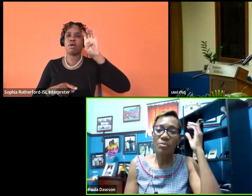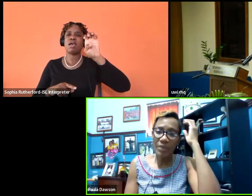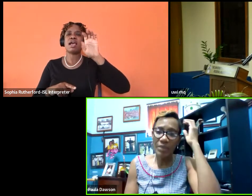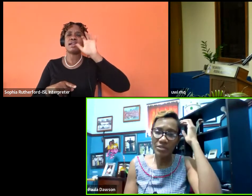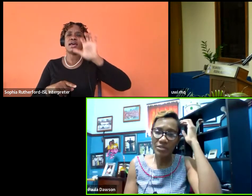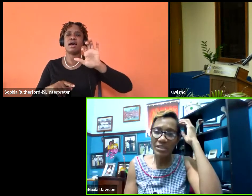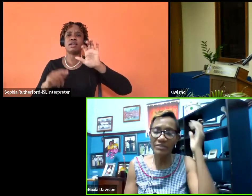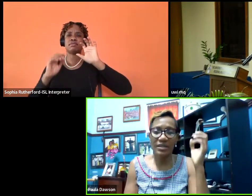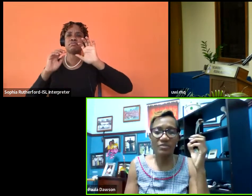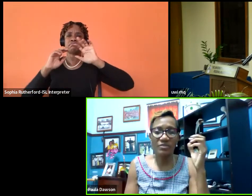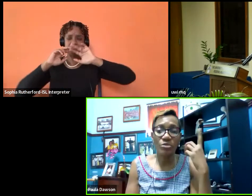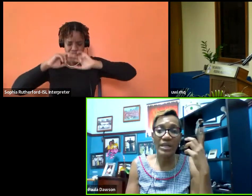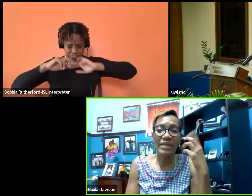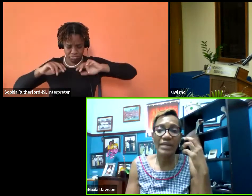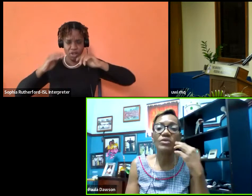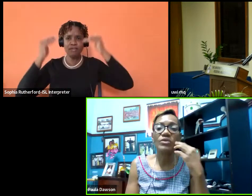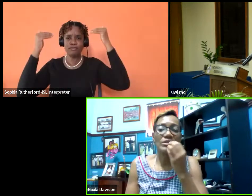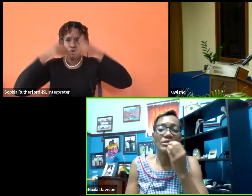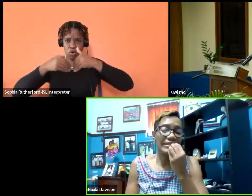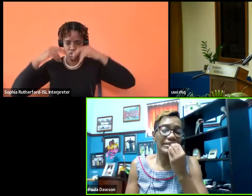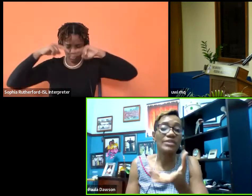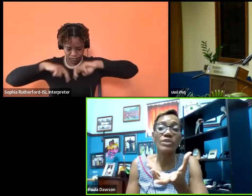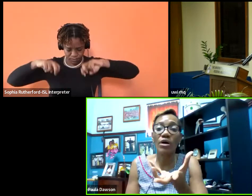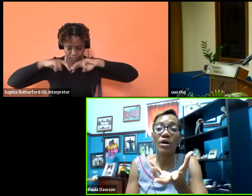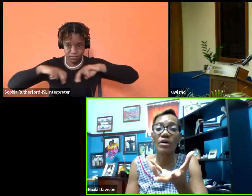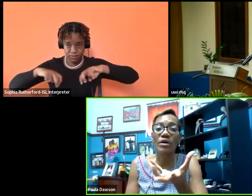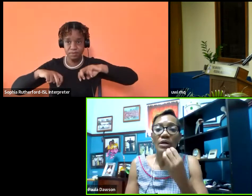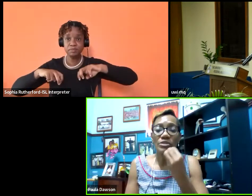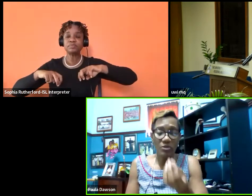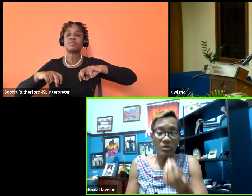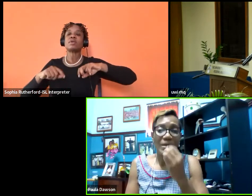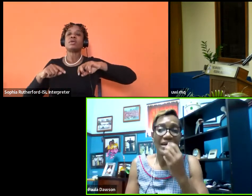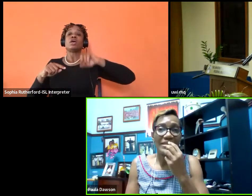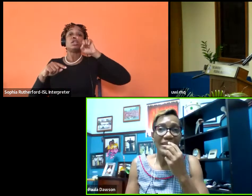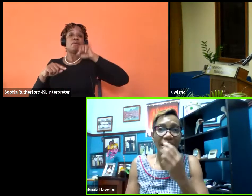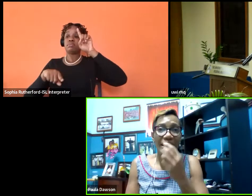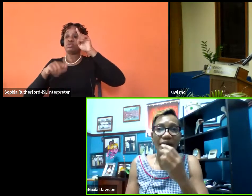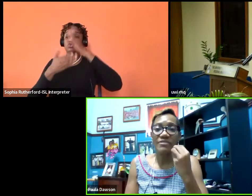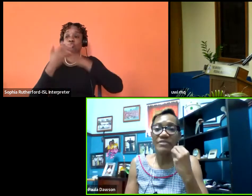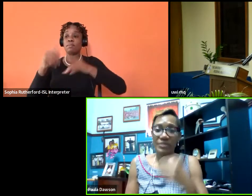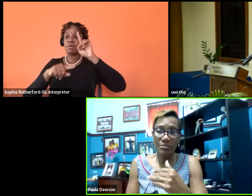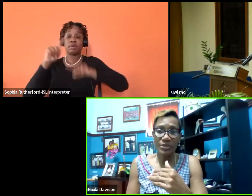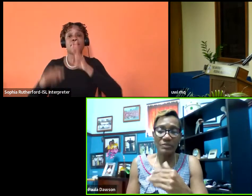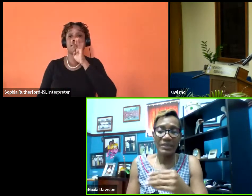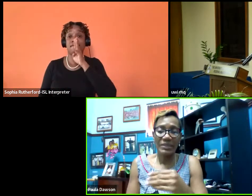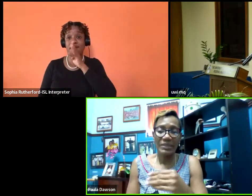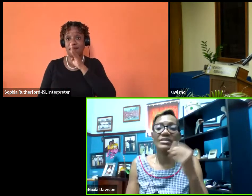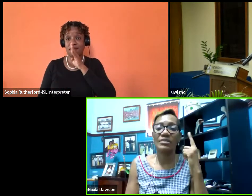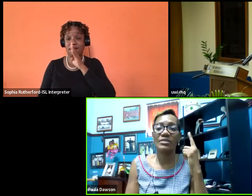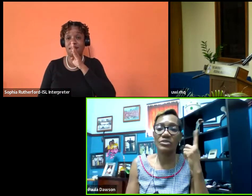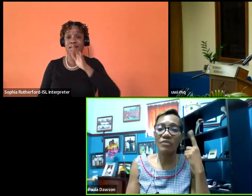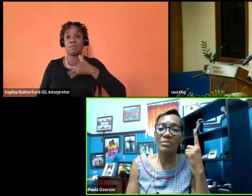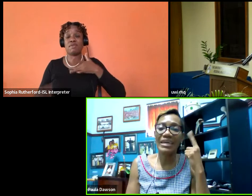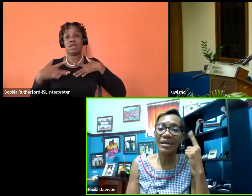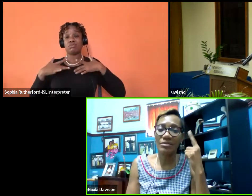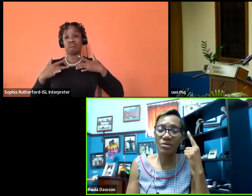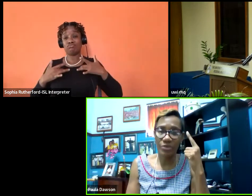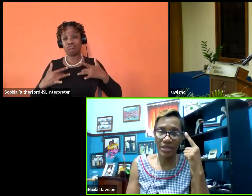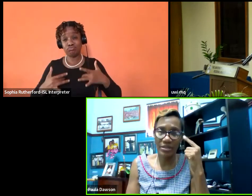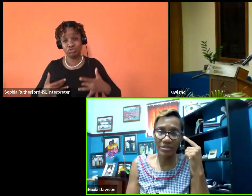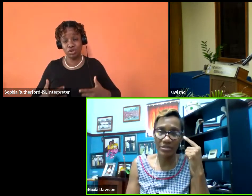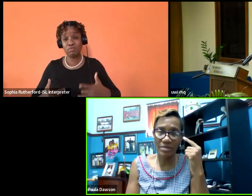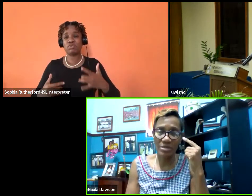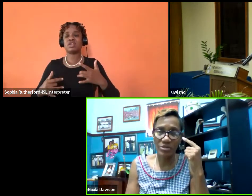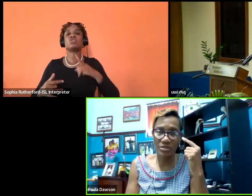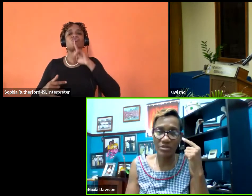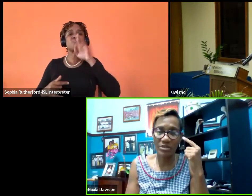The patients with the left side of the brain, they're the ones that can't talk, some of them, and they are very depressed because some of them can